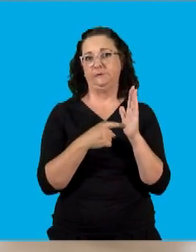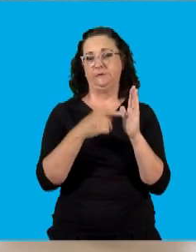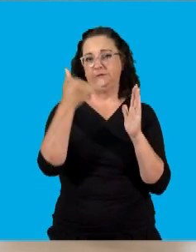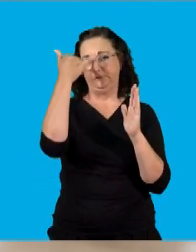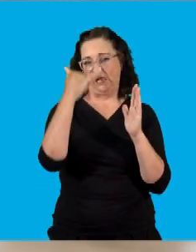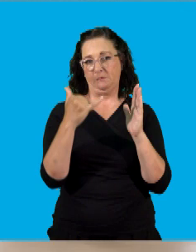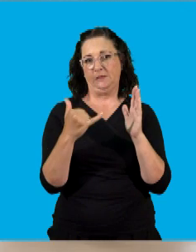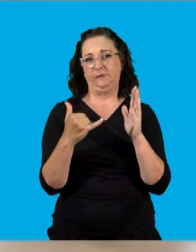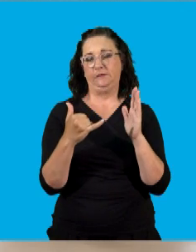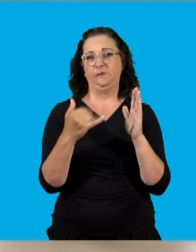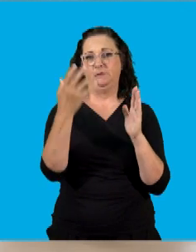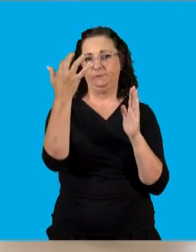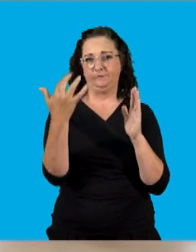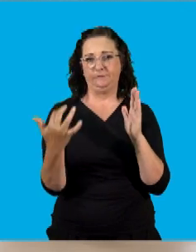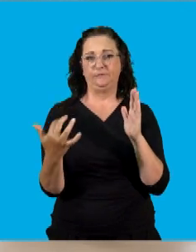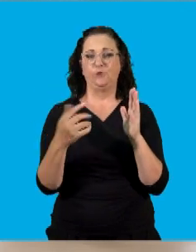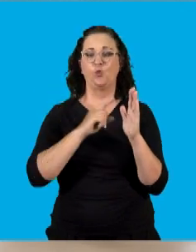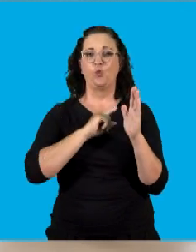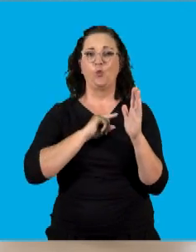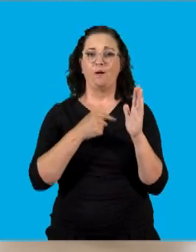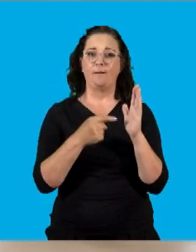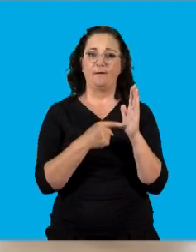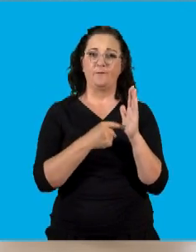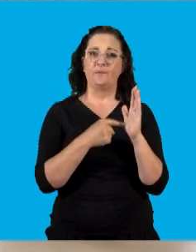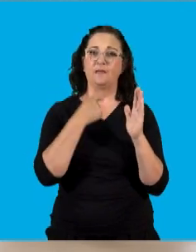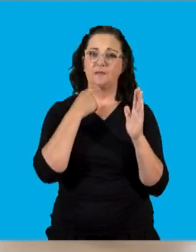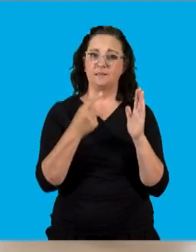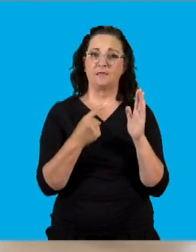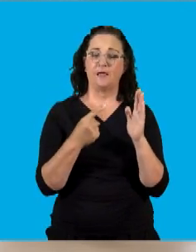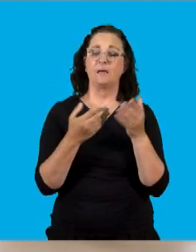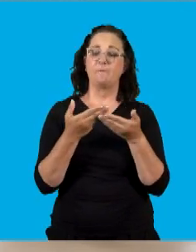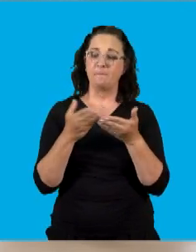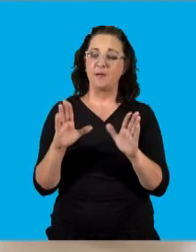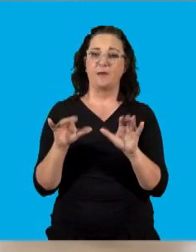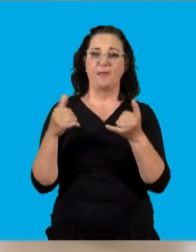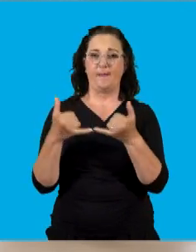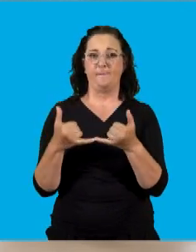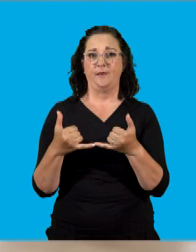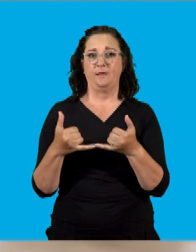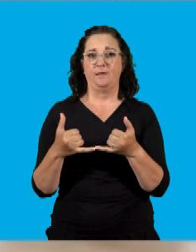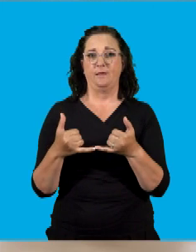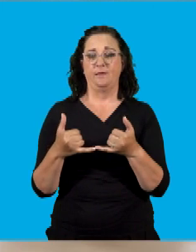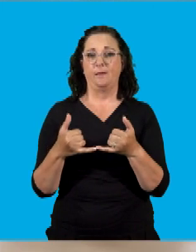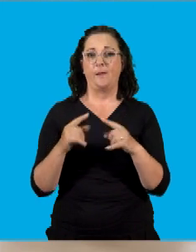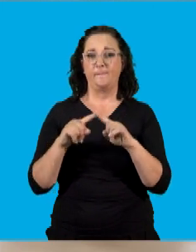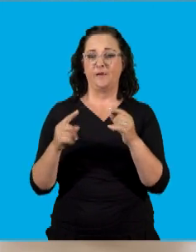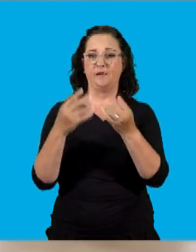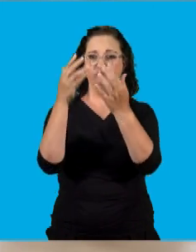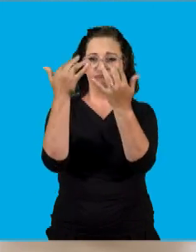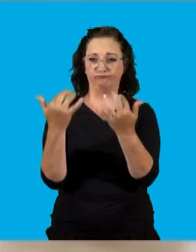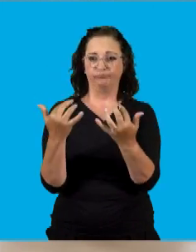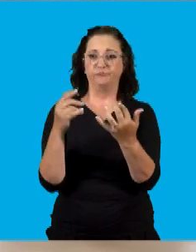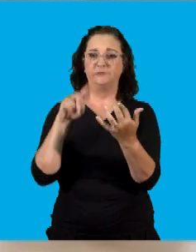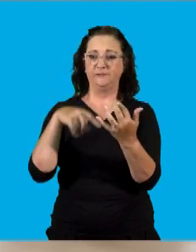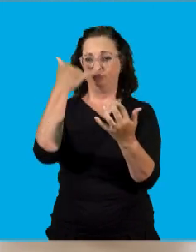because they are accountable to the general public since it is a public company. And those audited financial